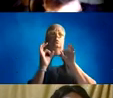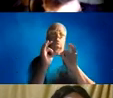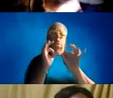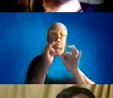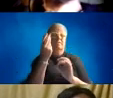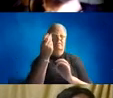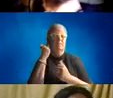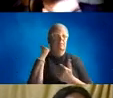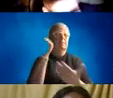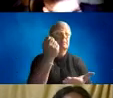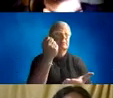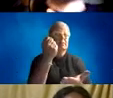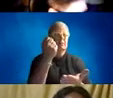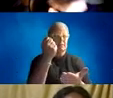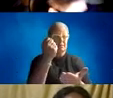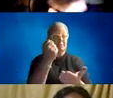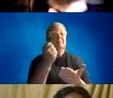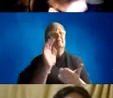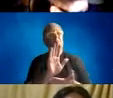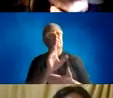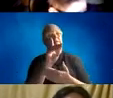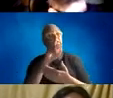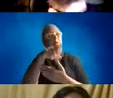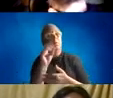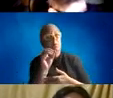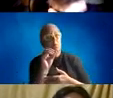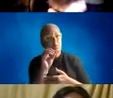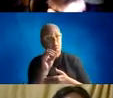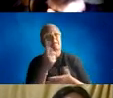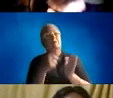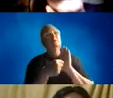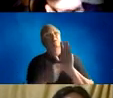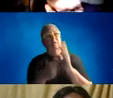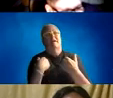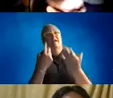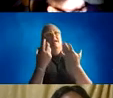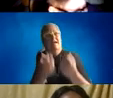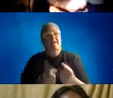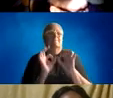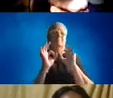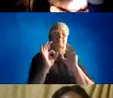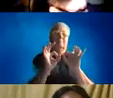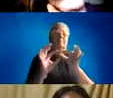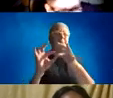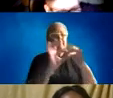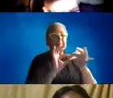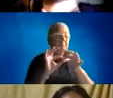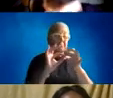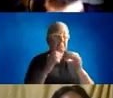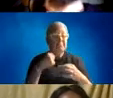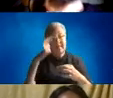would show how much it's a genuine partnership. So I think that might be a way of measuring that. Okay, any